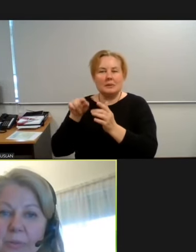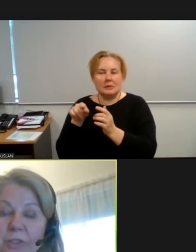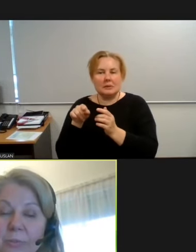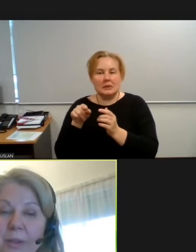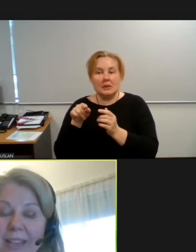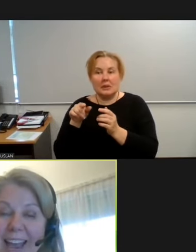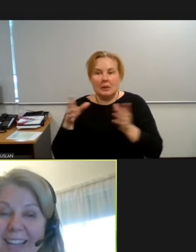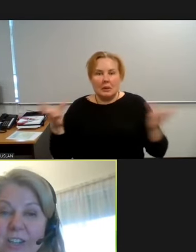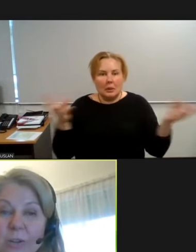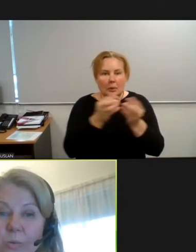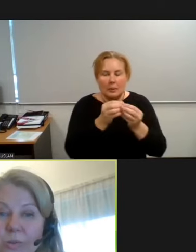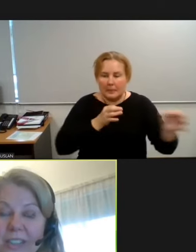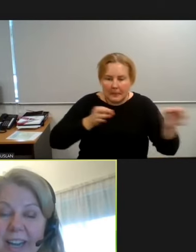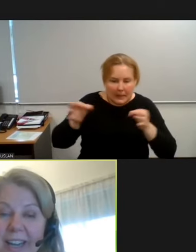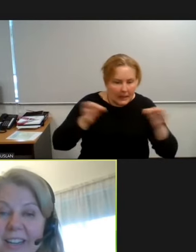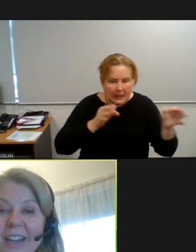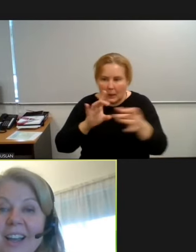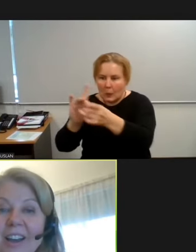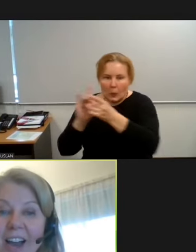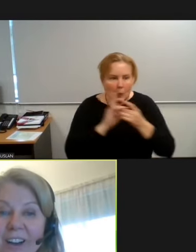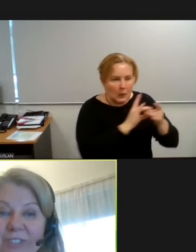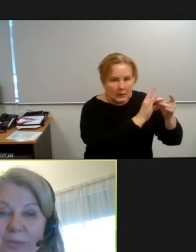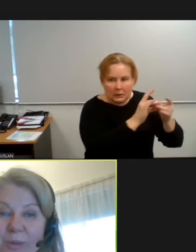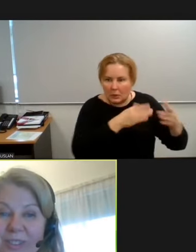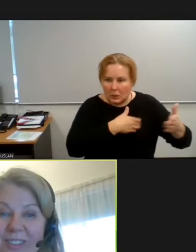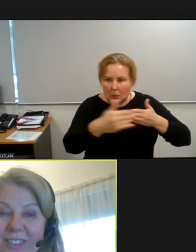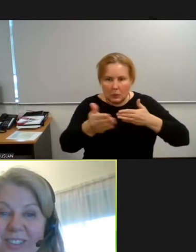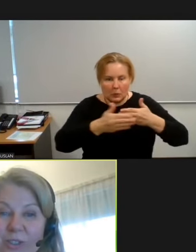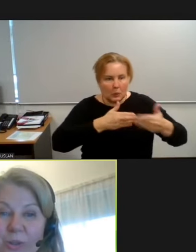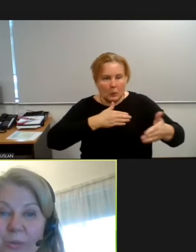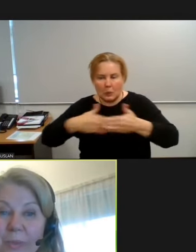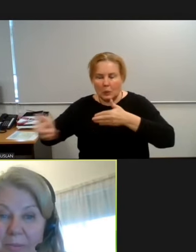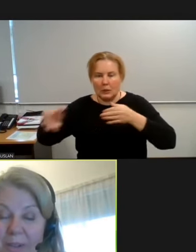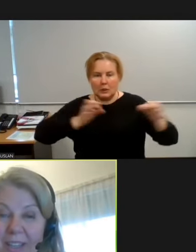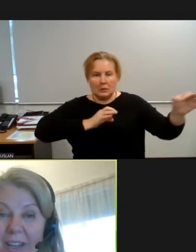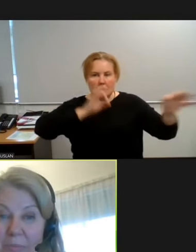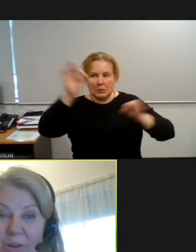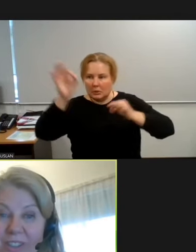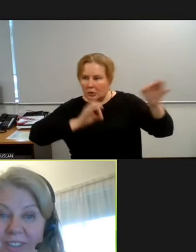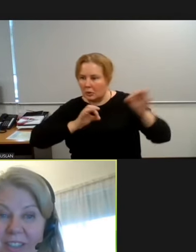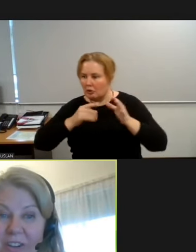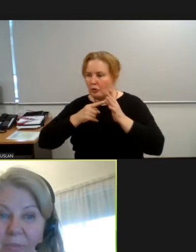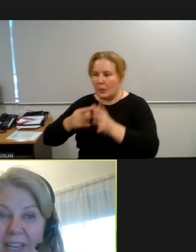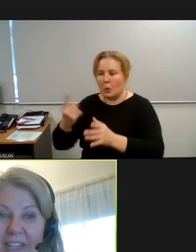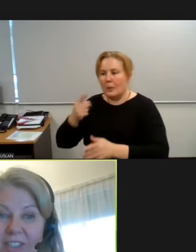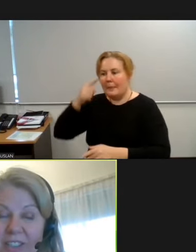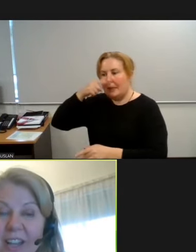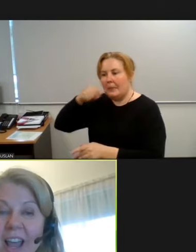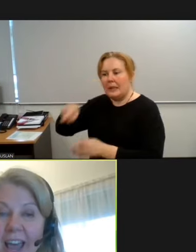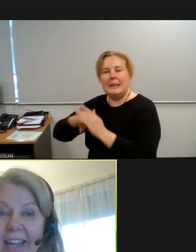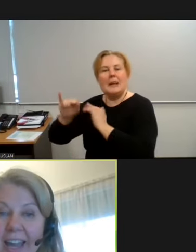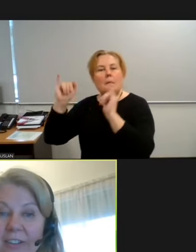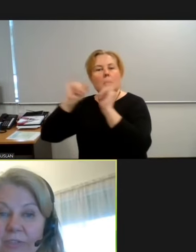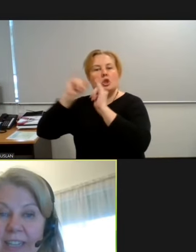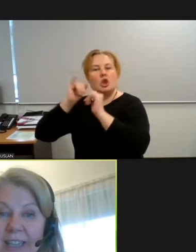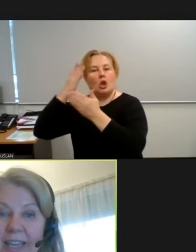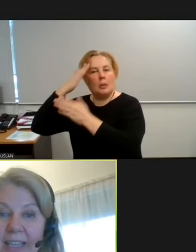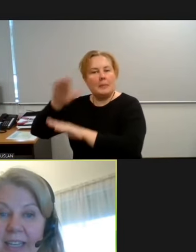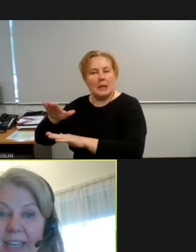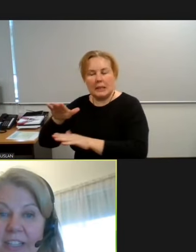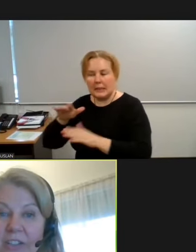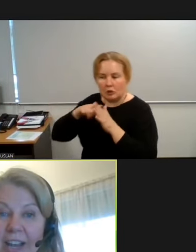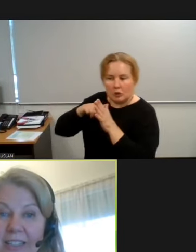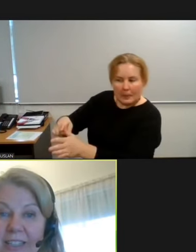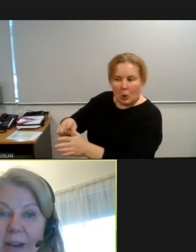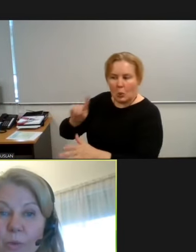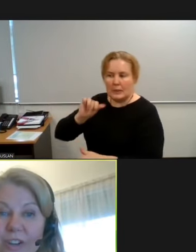be able to plan and coordinate responses to people in emergency accommodation and really lean